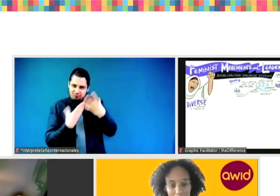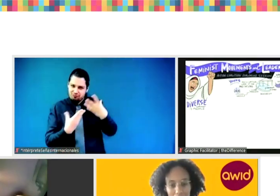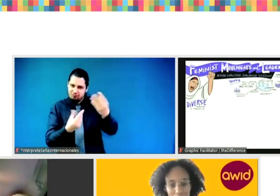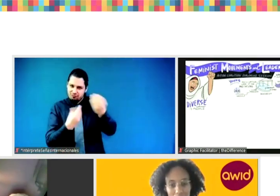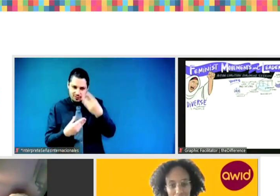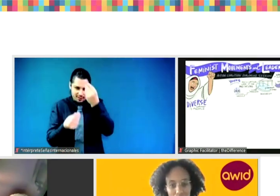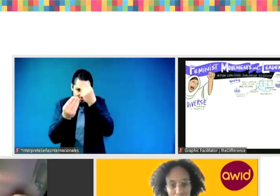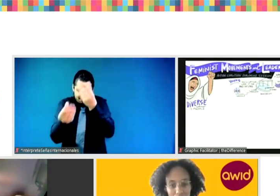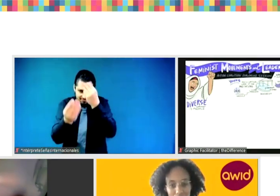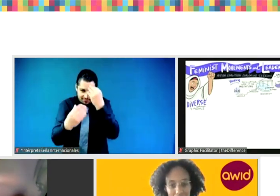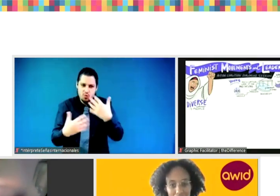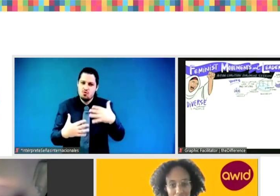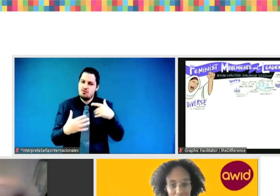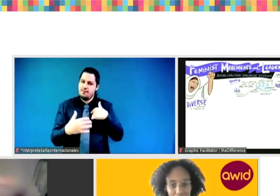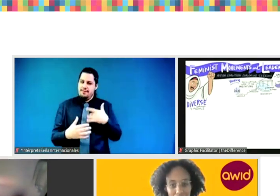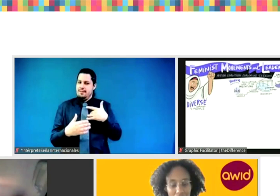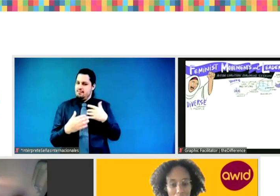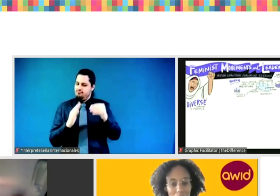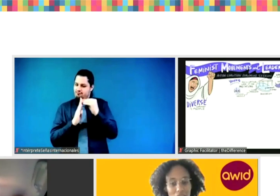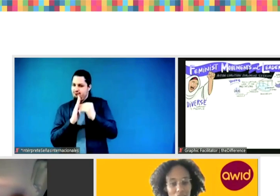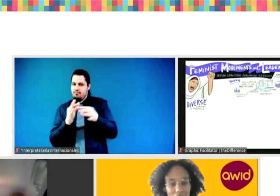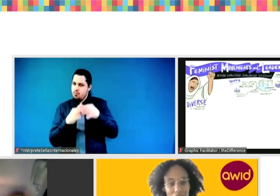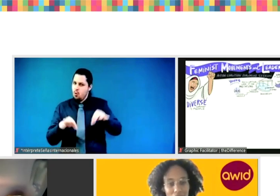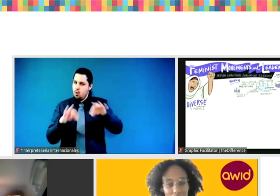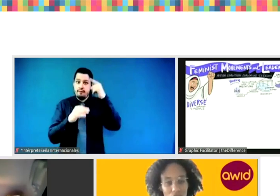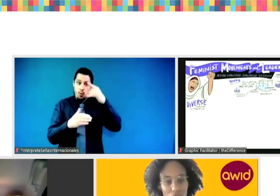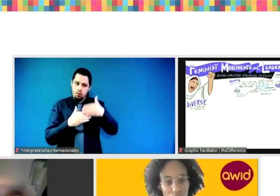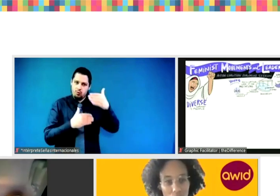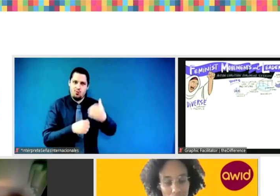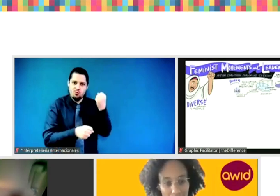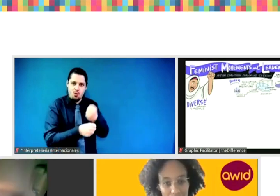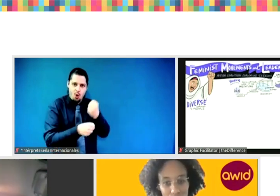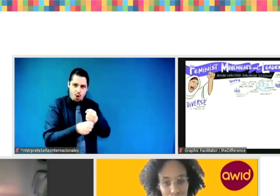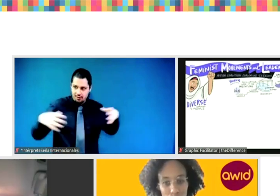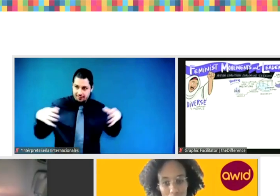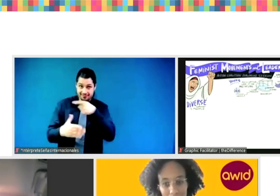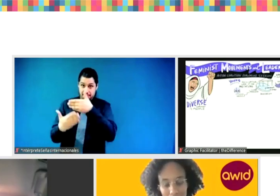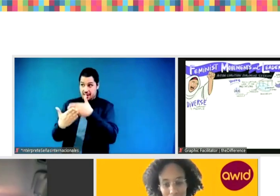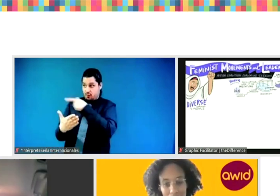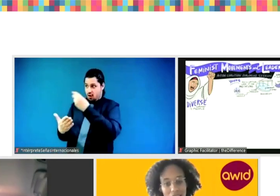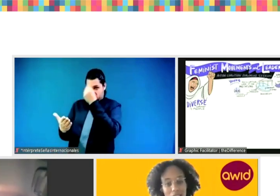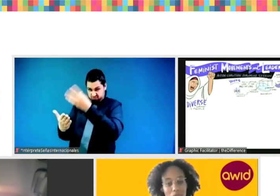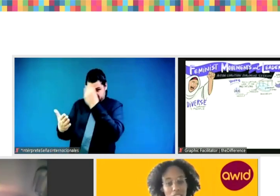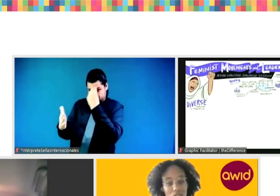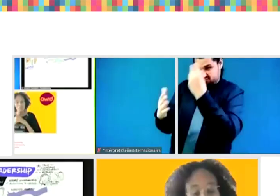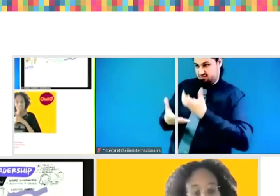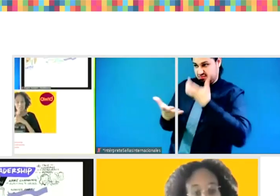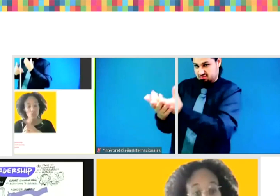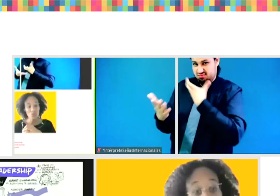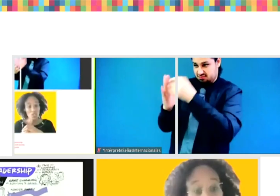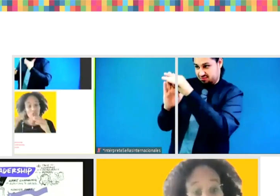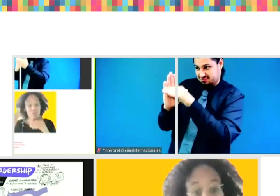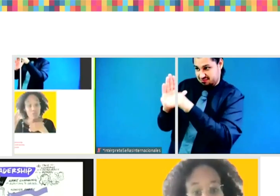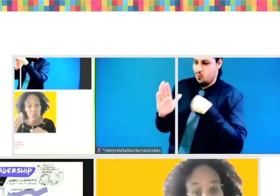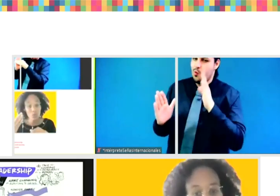We thank you so much for that intervention. I'm going to go to our next four panelists to speak to the